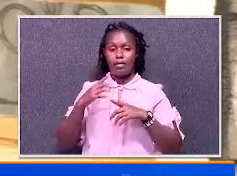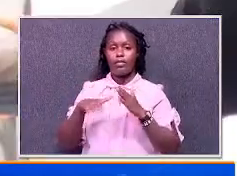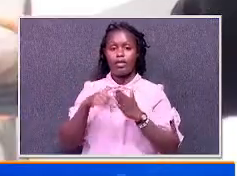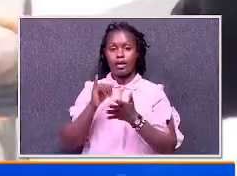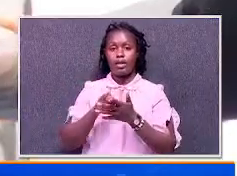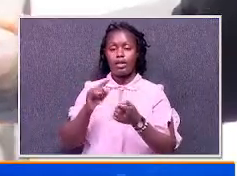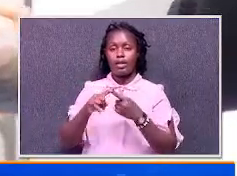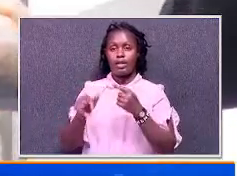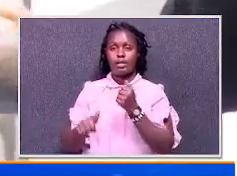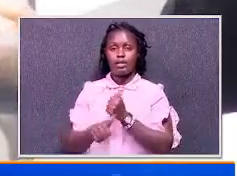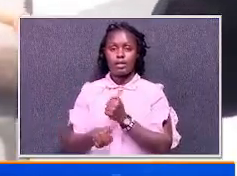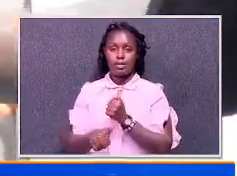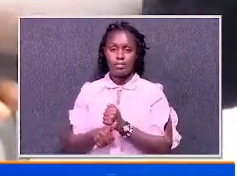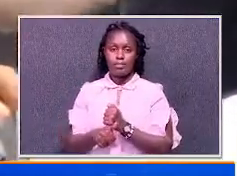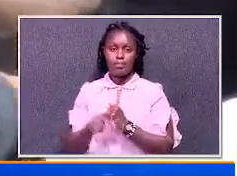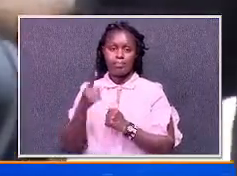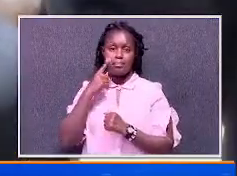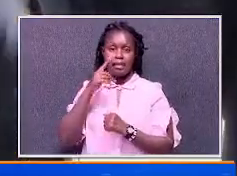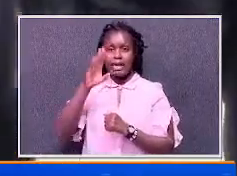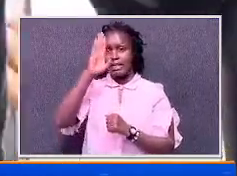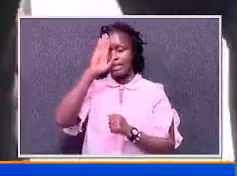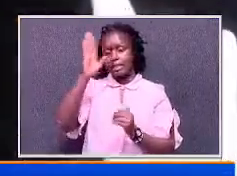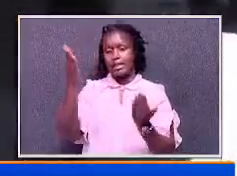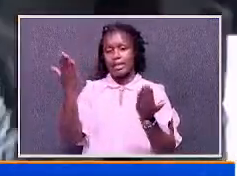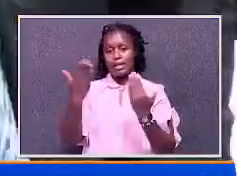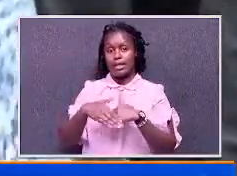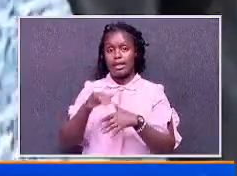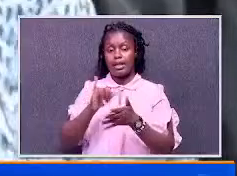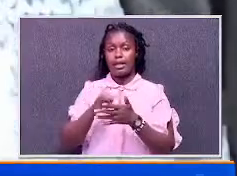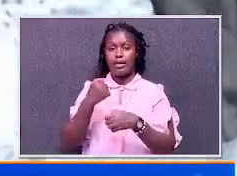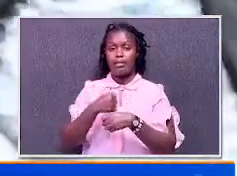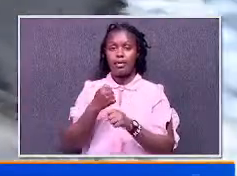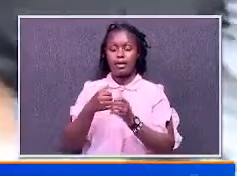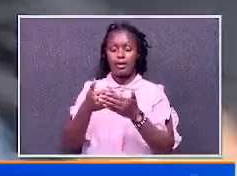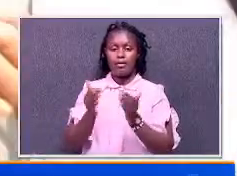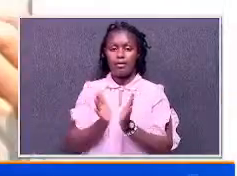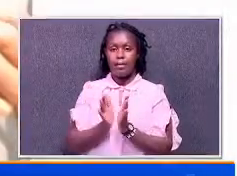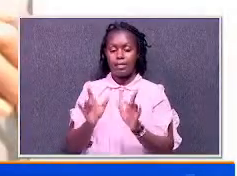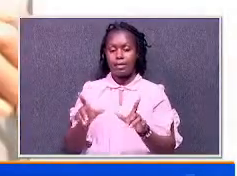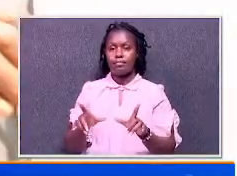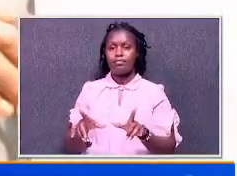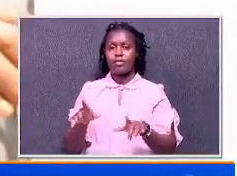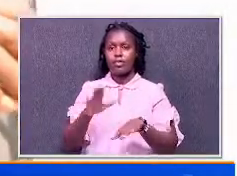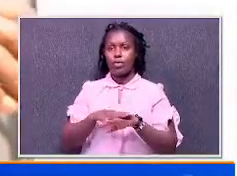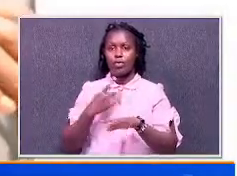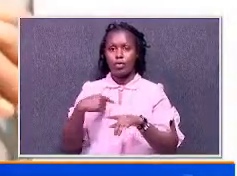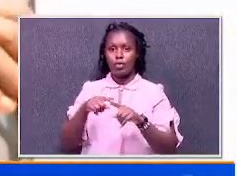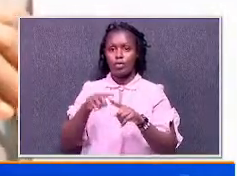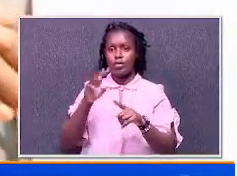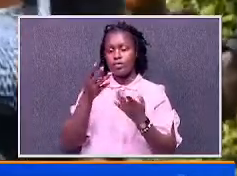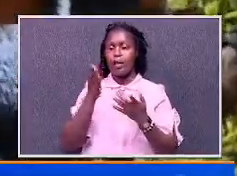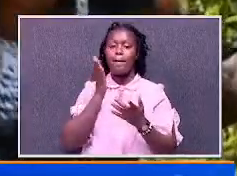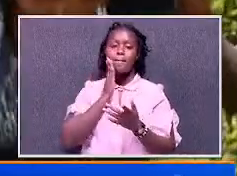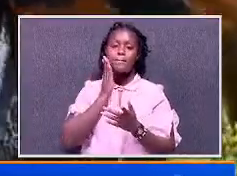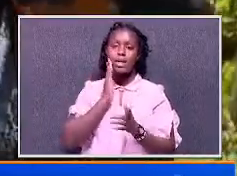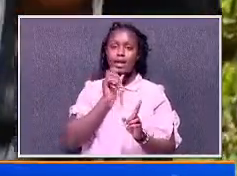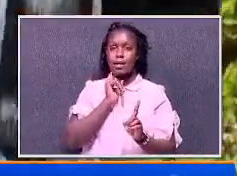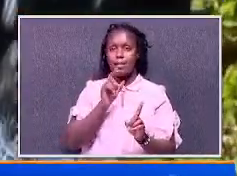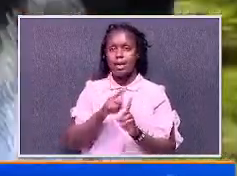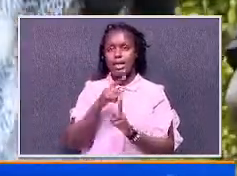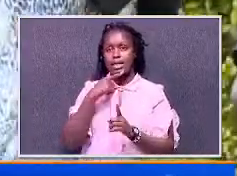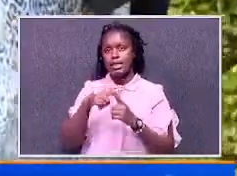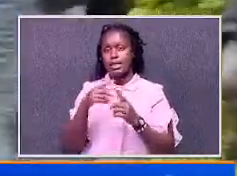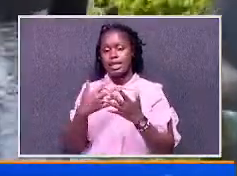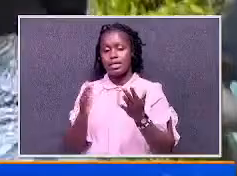in danger. It is the Sunday night incident that has left the family in fear of their life, according to Mbijiwe's mother and brother. Things